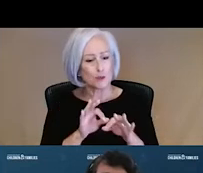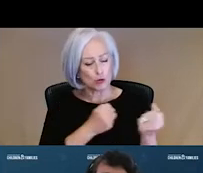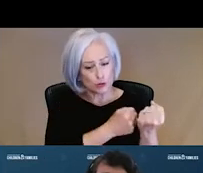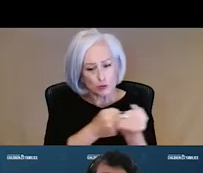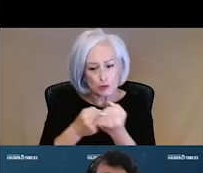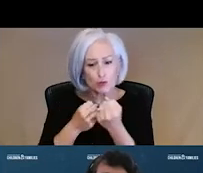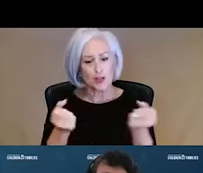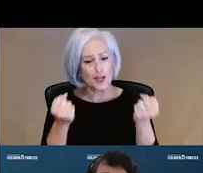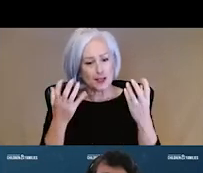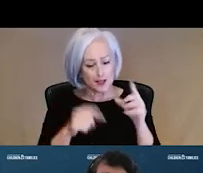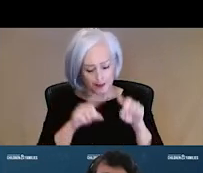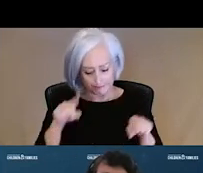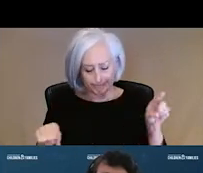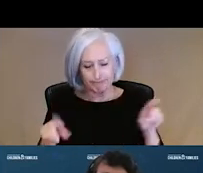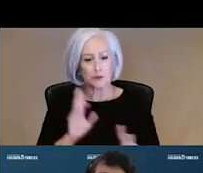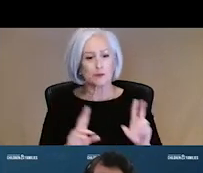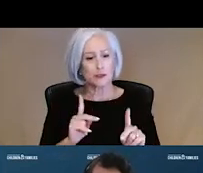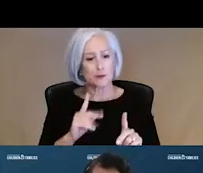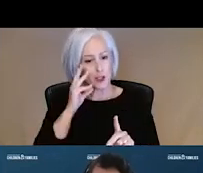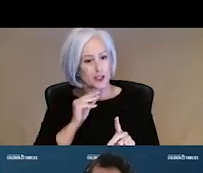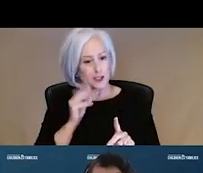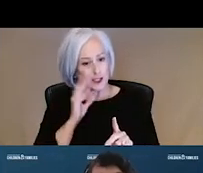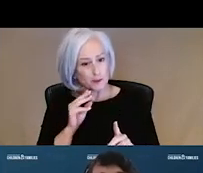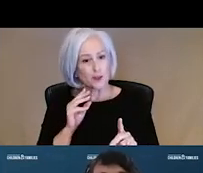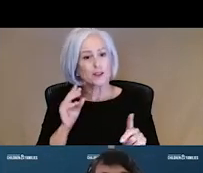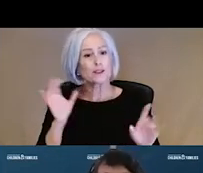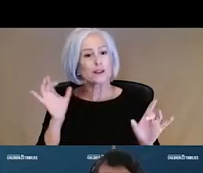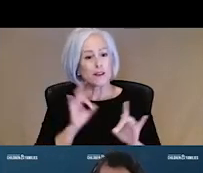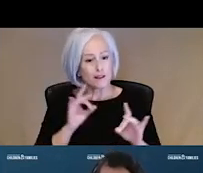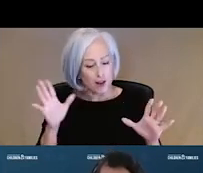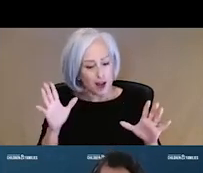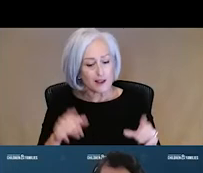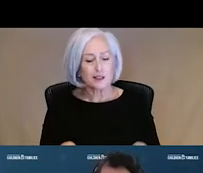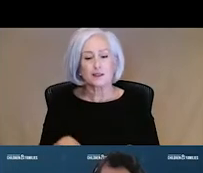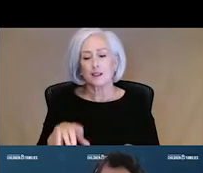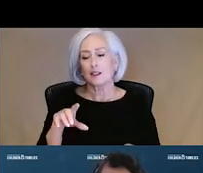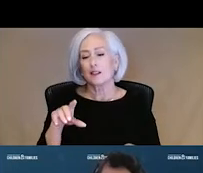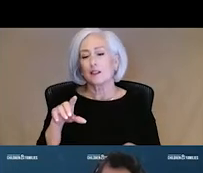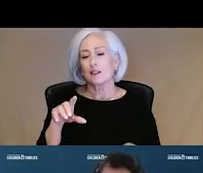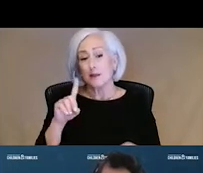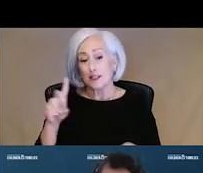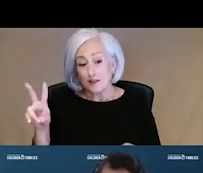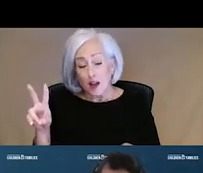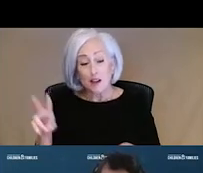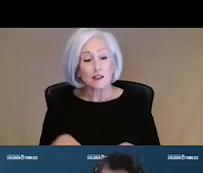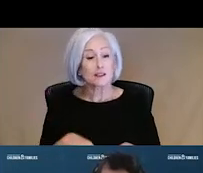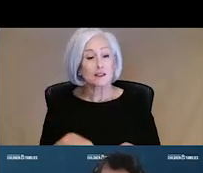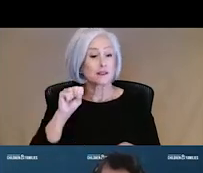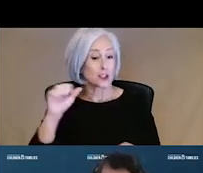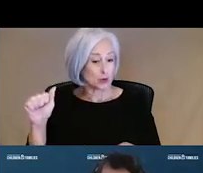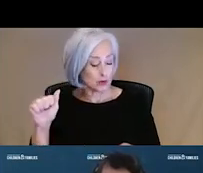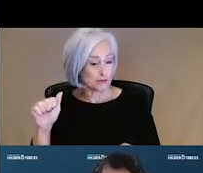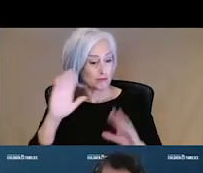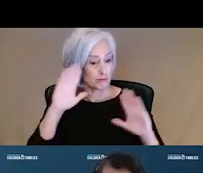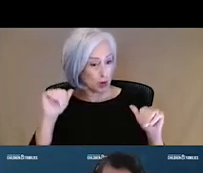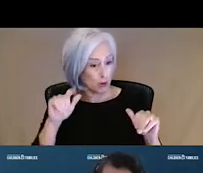dating violence and sexual assault. I hope that you find this training series informative and worthwhile, and I thank you for joining